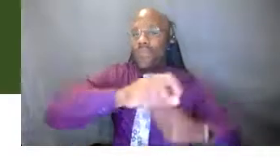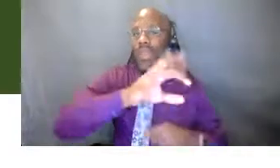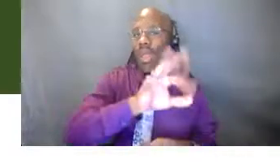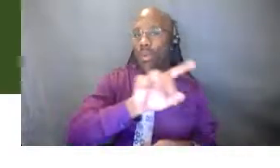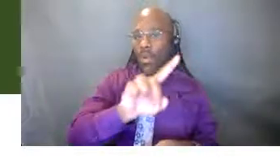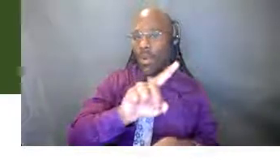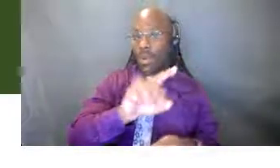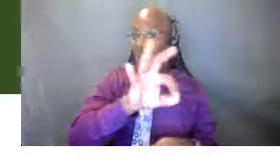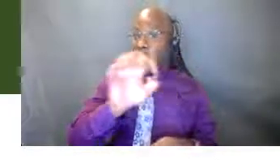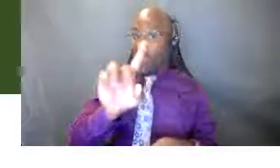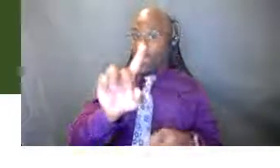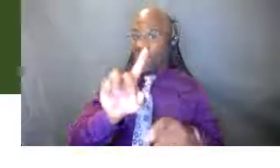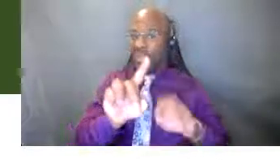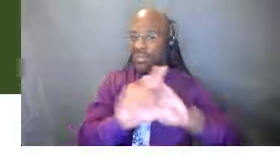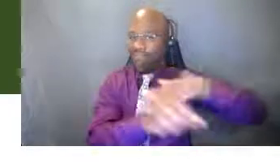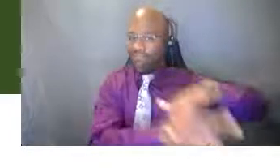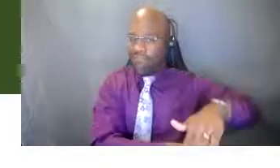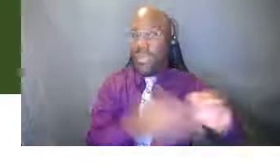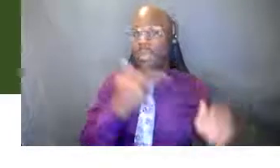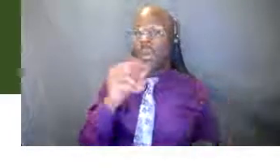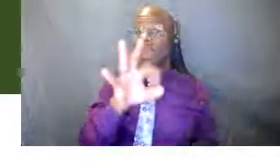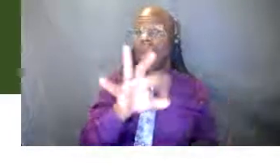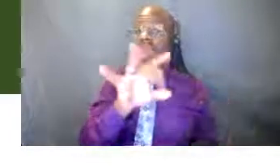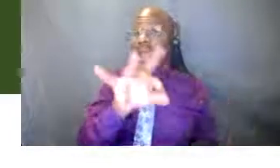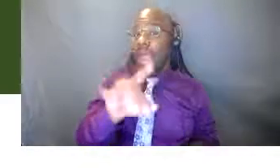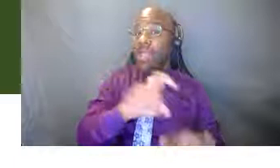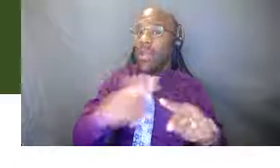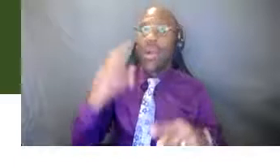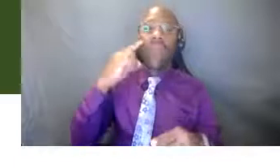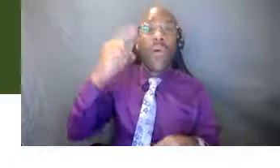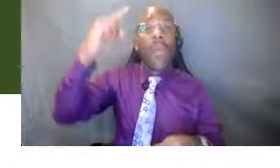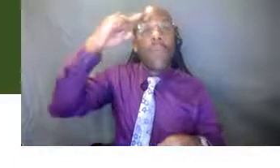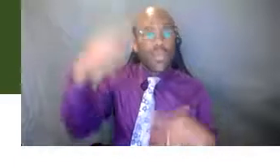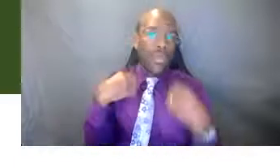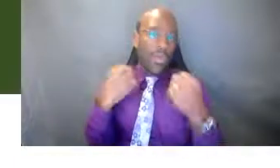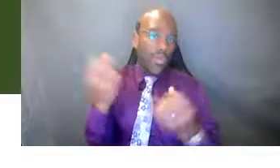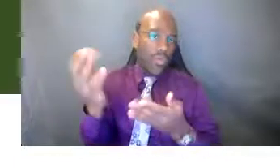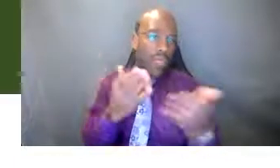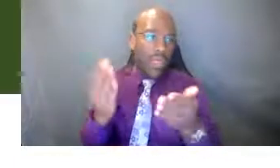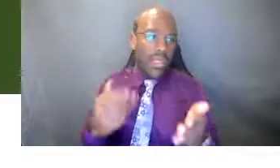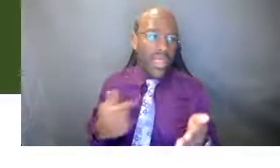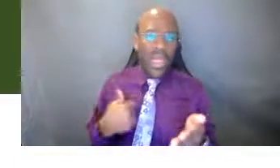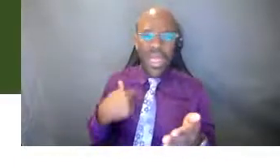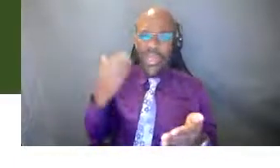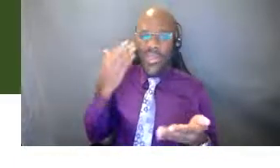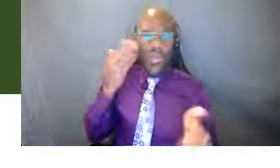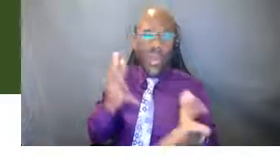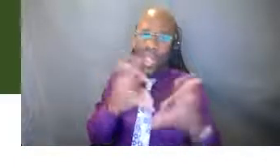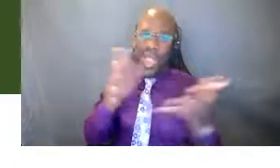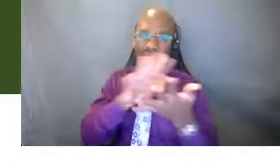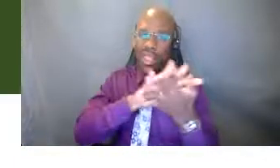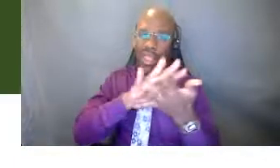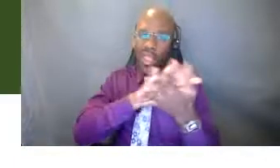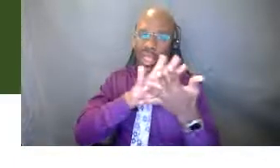emergency services. She doesn't know much about 988, but what do you think of this program? Do